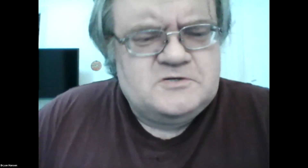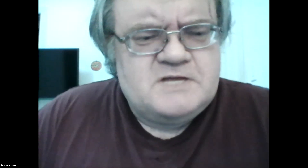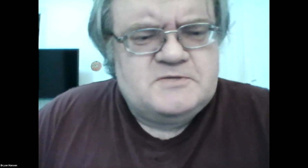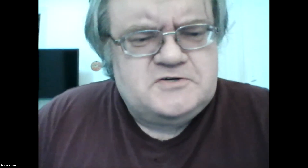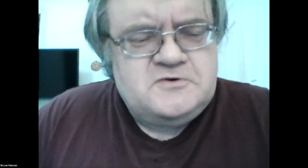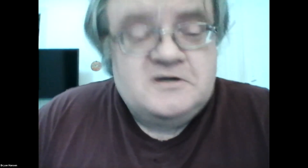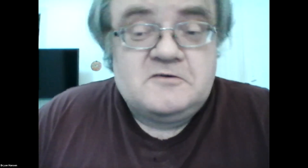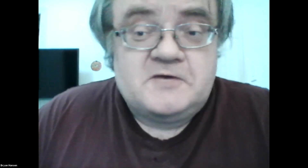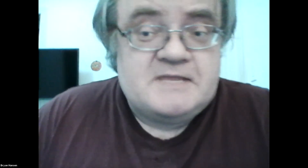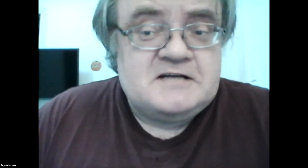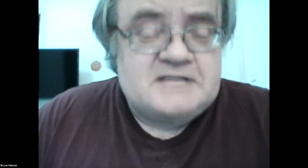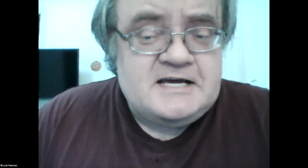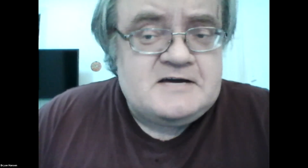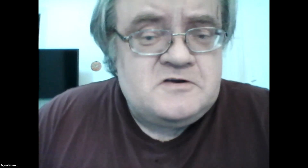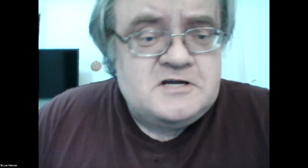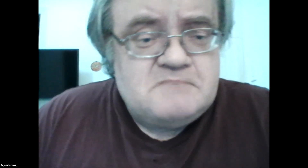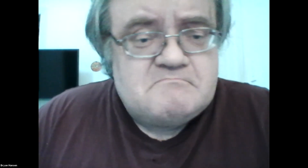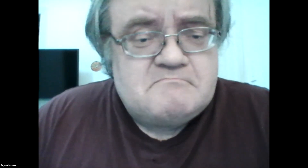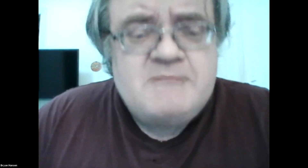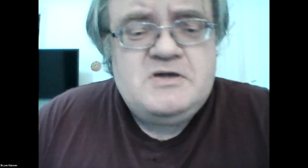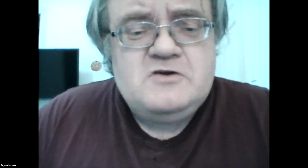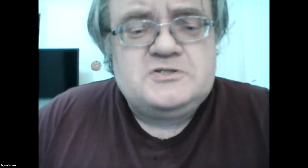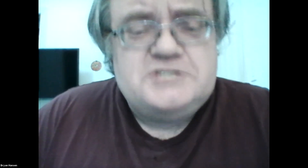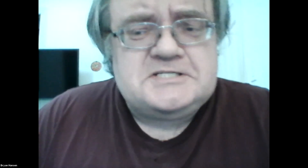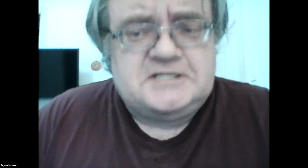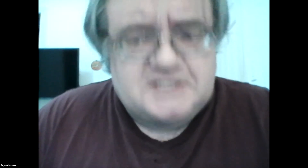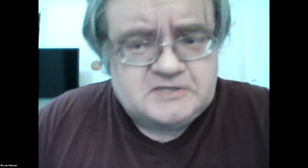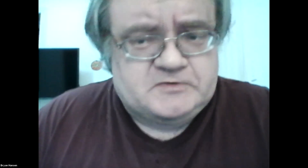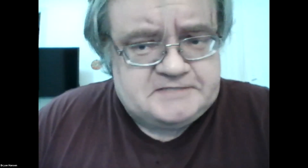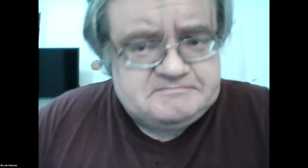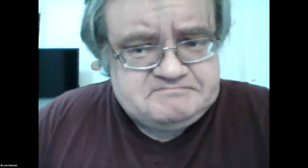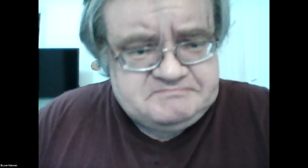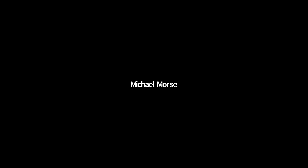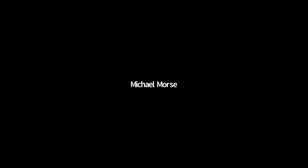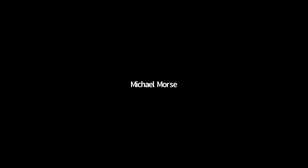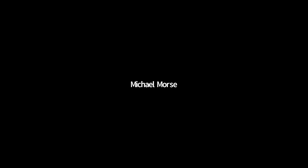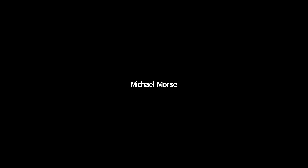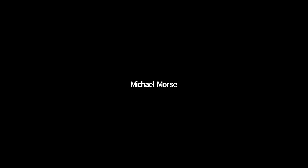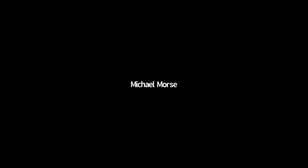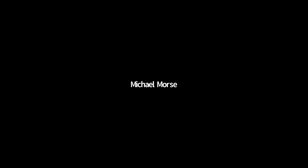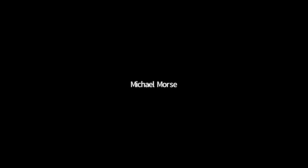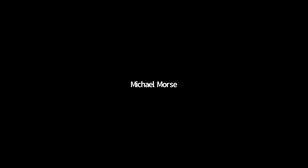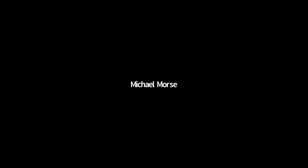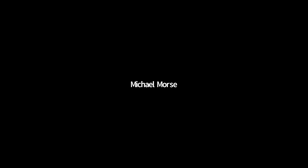And rule number 2, when you melt down, maybe you're just hungry.